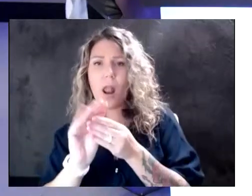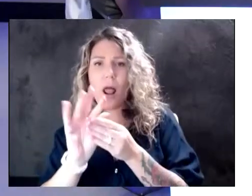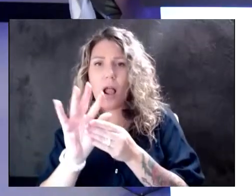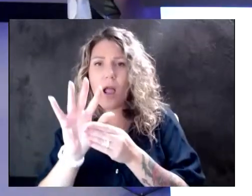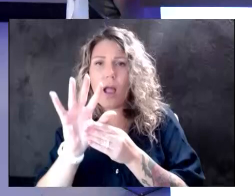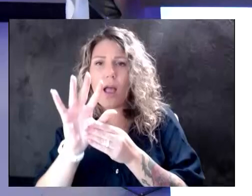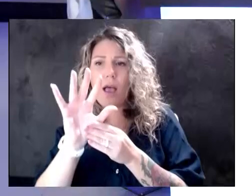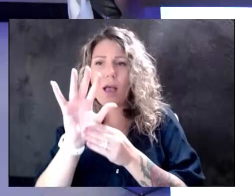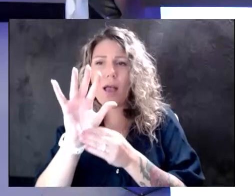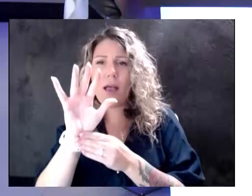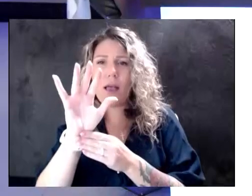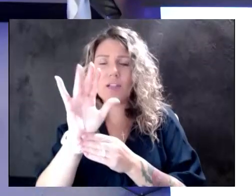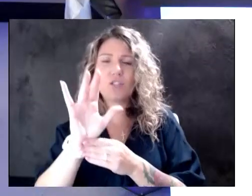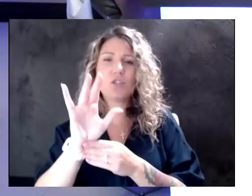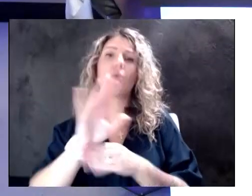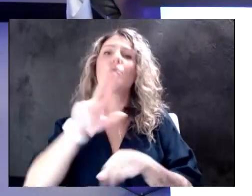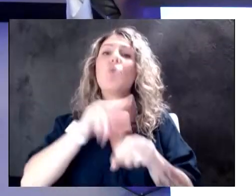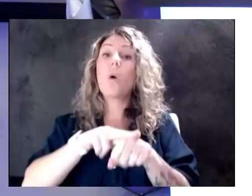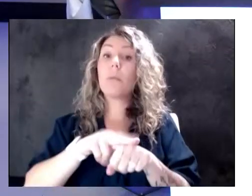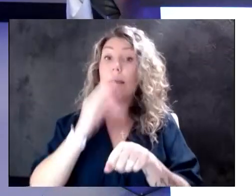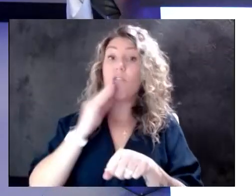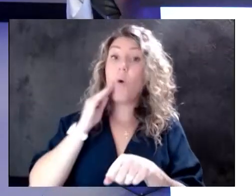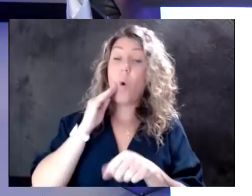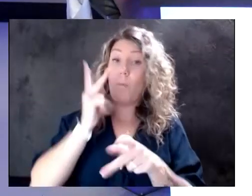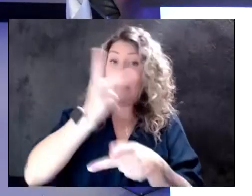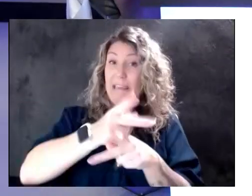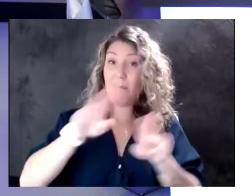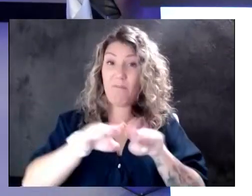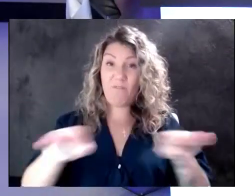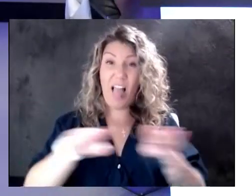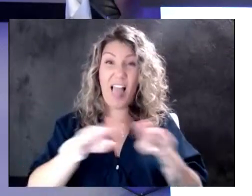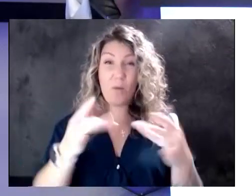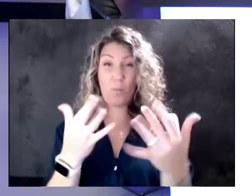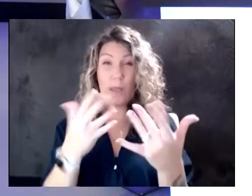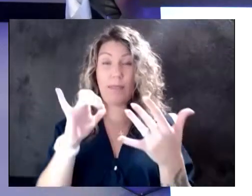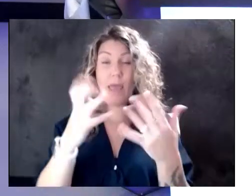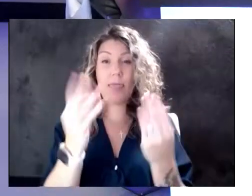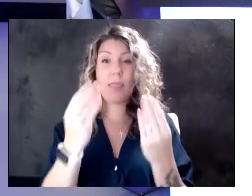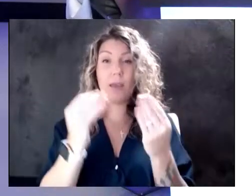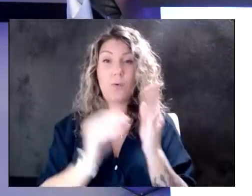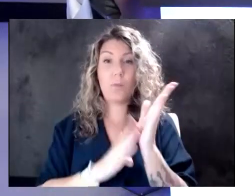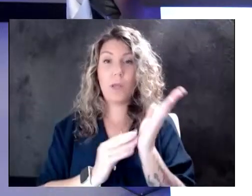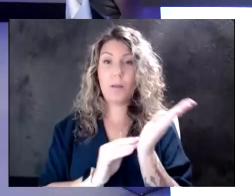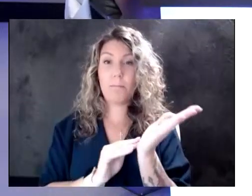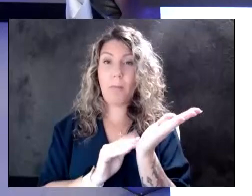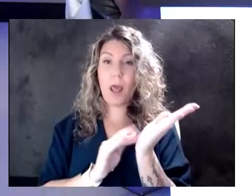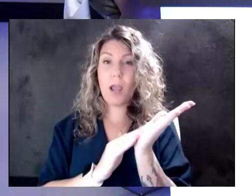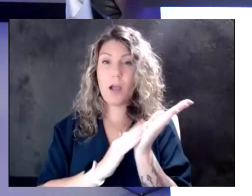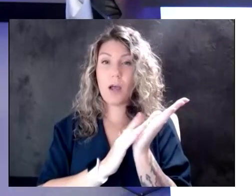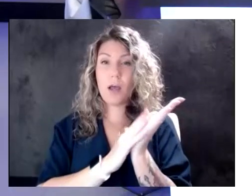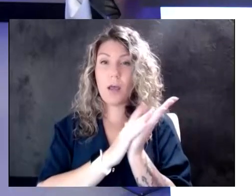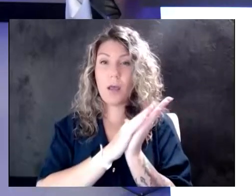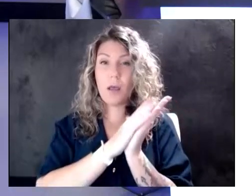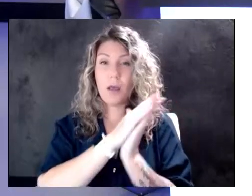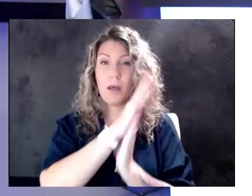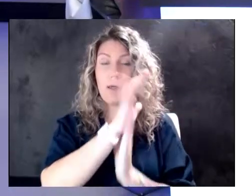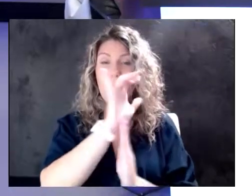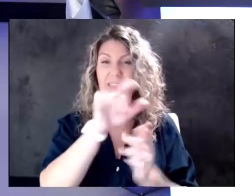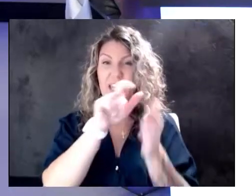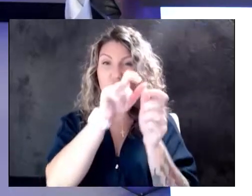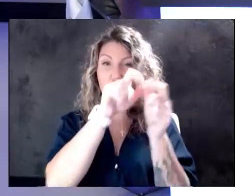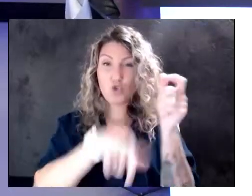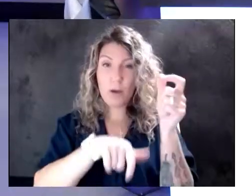this flat. Yes, so Okay. keep it flat. Yep. So you're going to wait. That liquid is going to move up that strip. Got And it. So what Okay. it's doing on that strip, there's